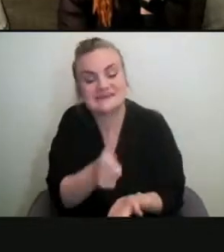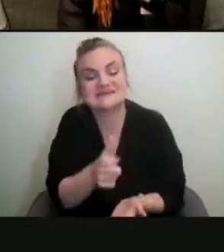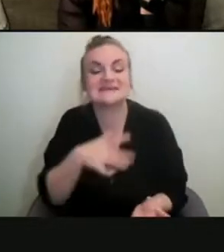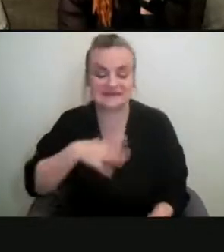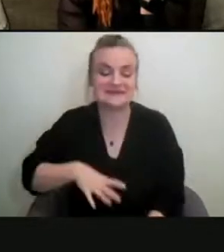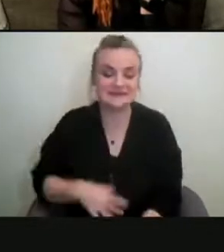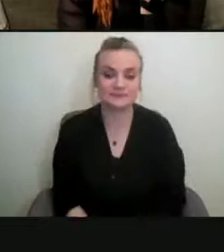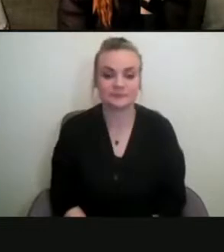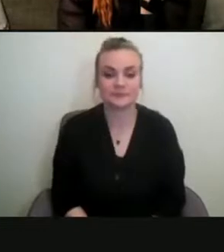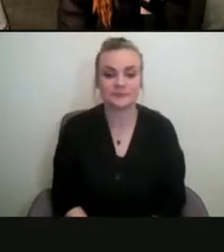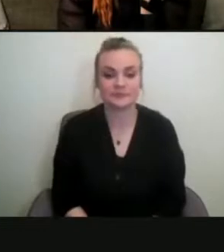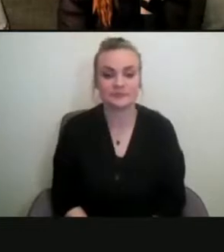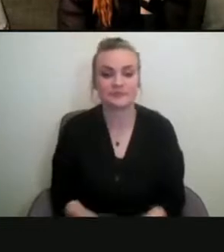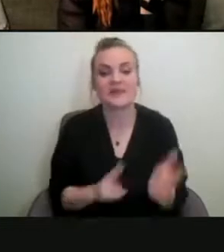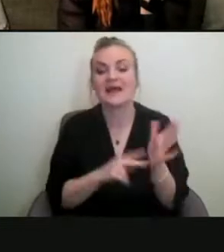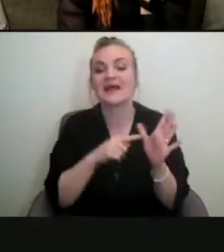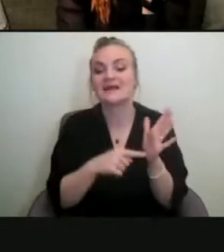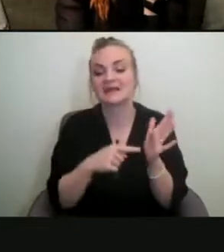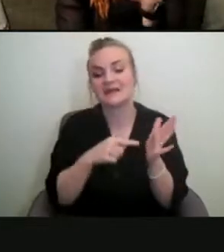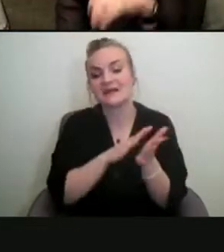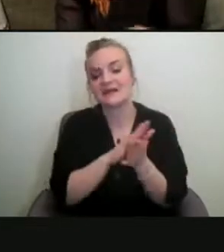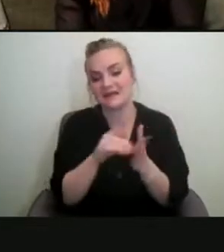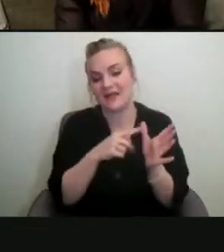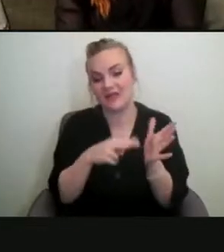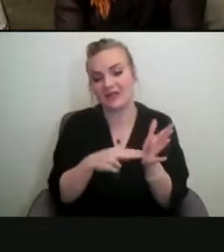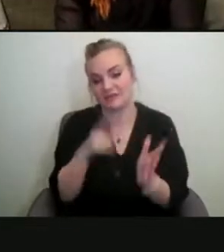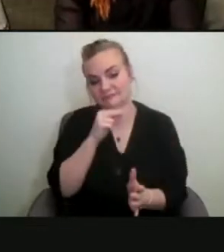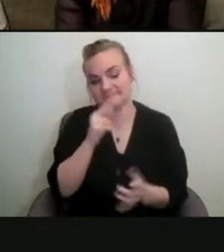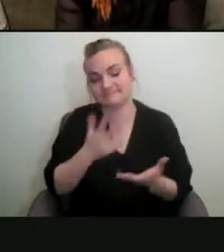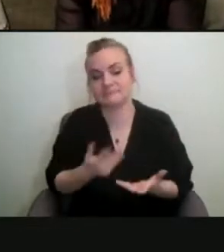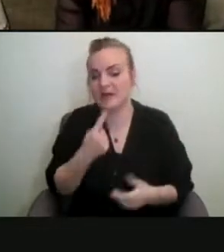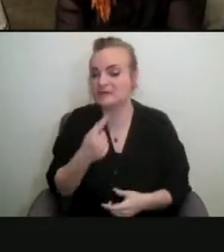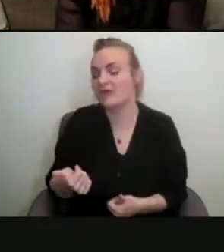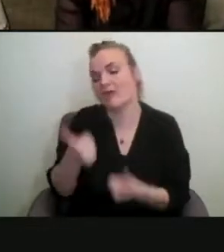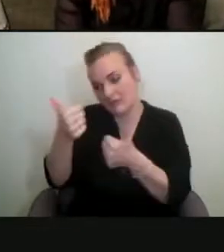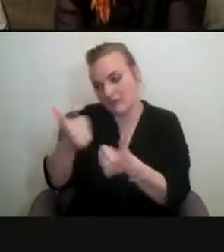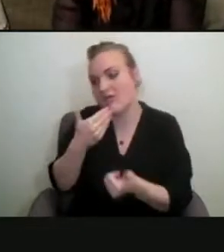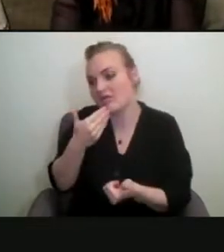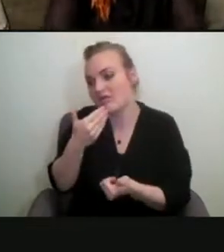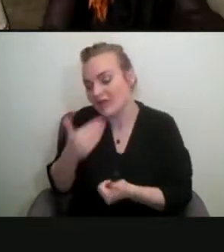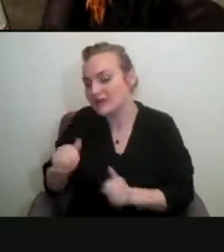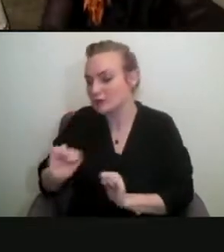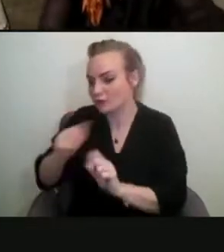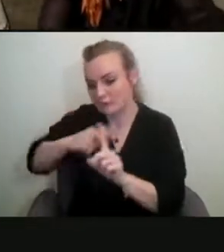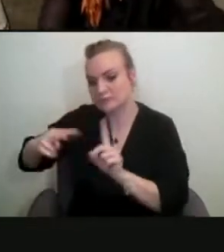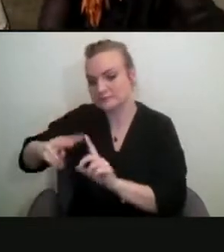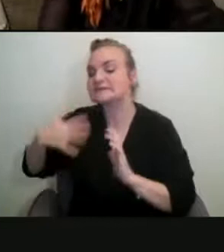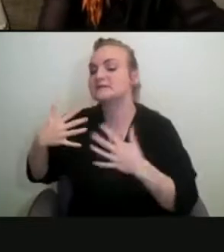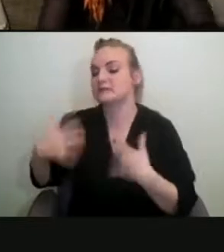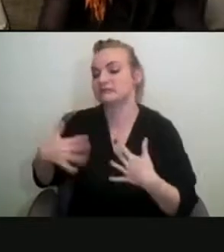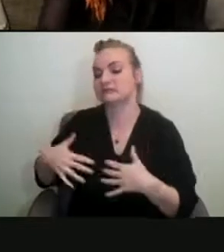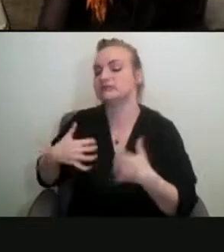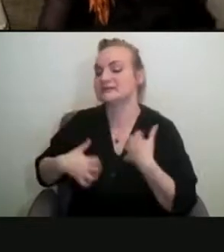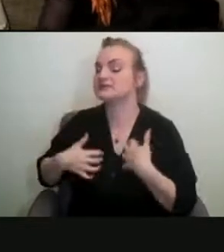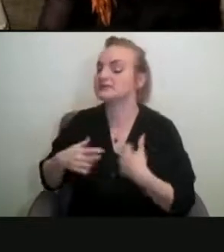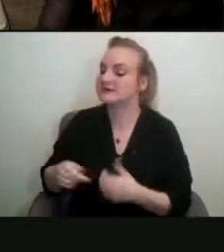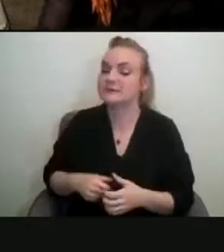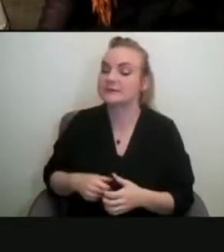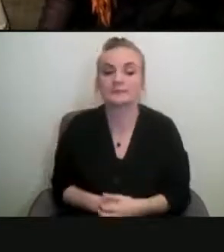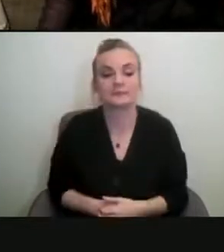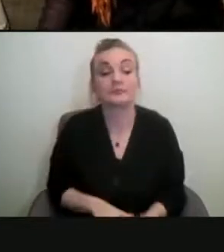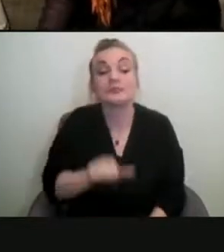really poignant insights there. Some great insights there. Thank you for that. So the next question